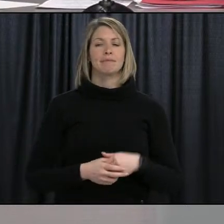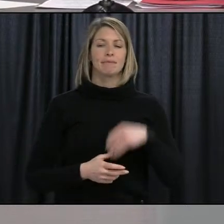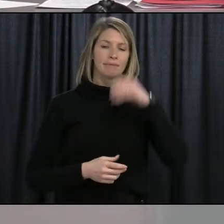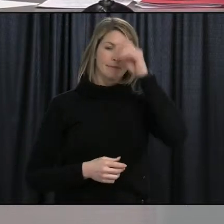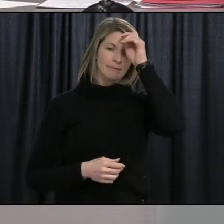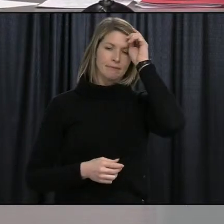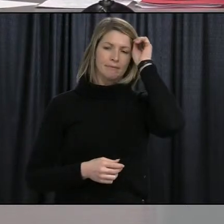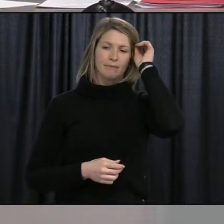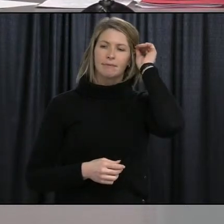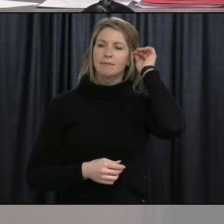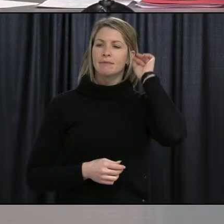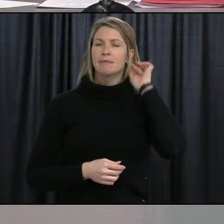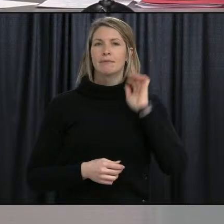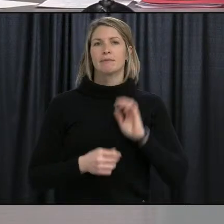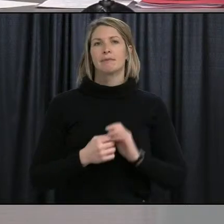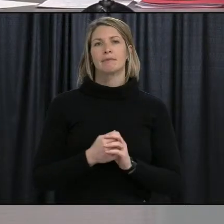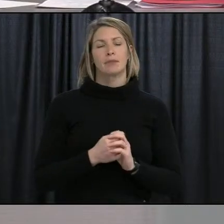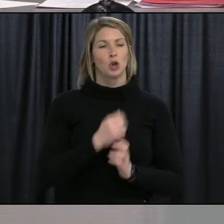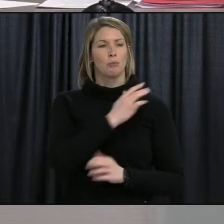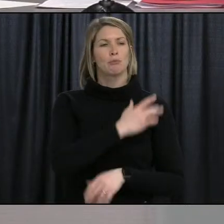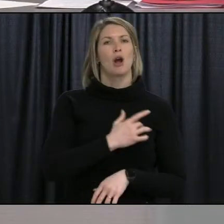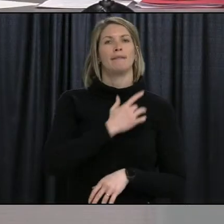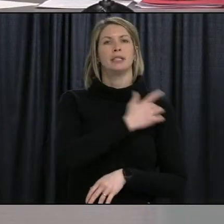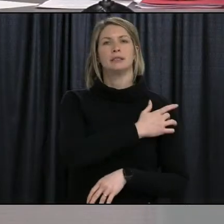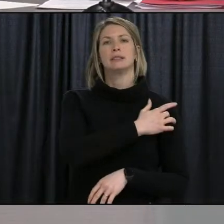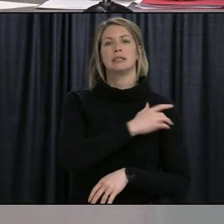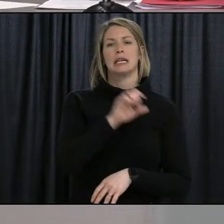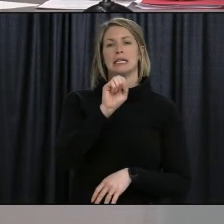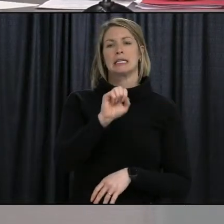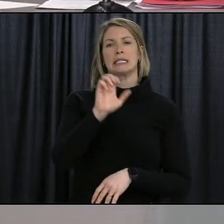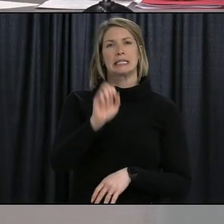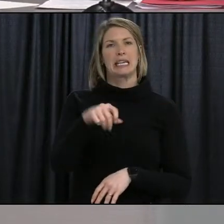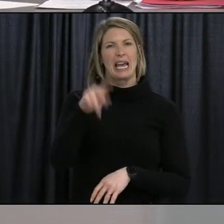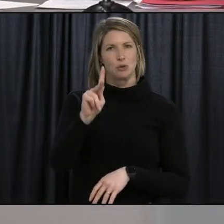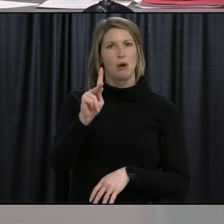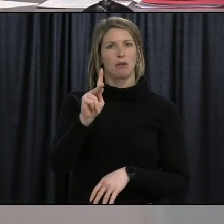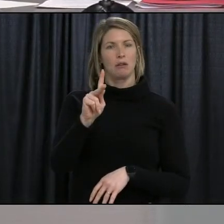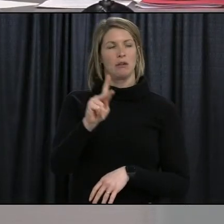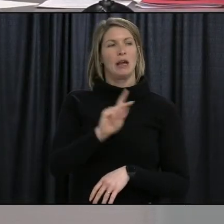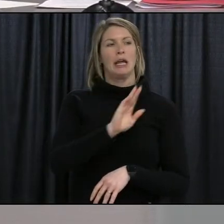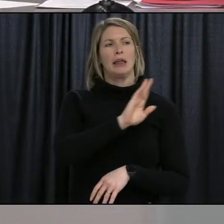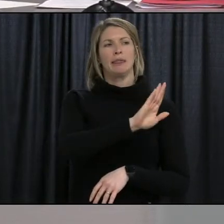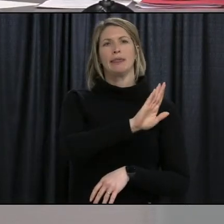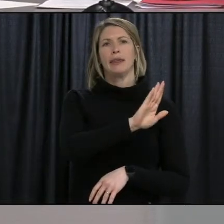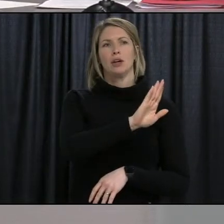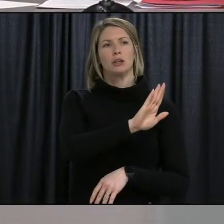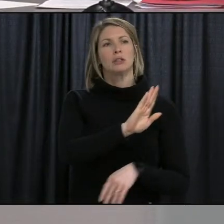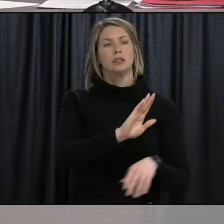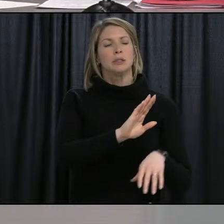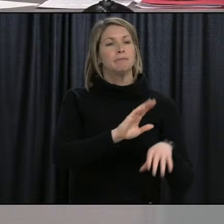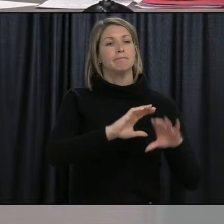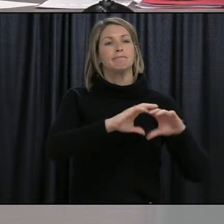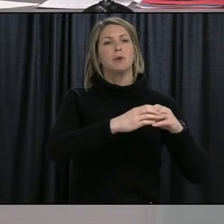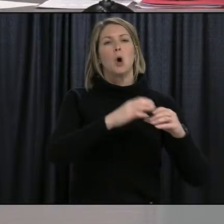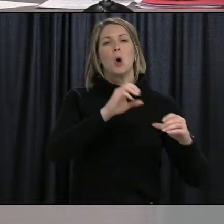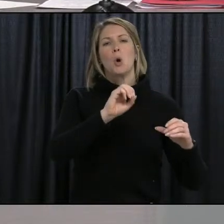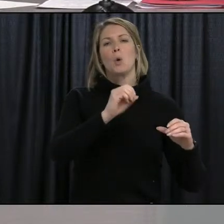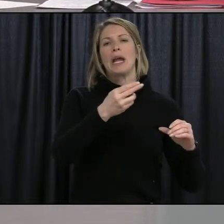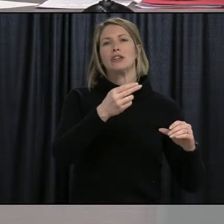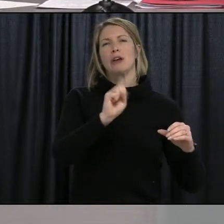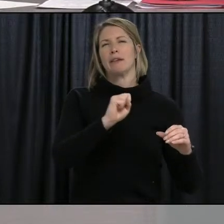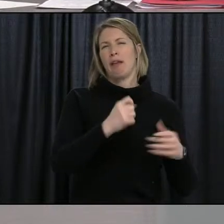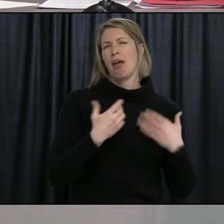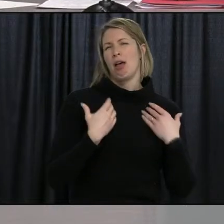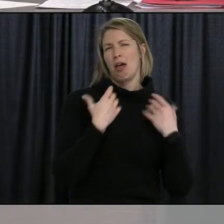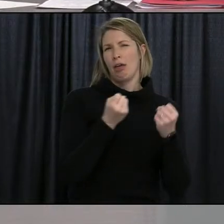Hi, Saskatchewan is amending its OHS regulations to ensure workers can take at least 3 hours to get vaccinated and not